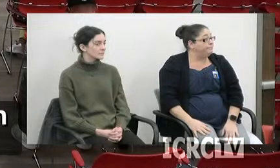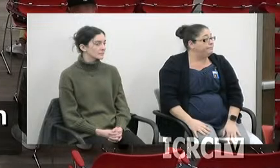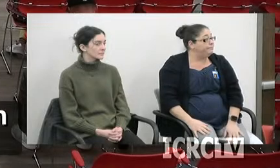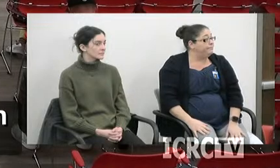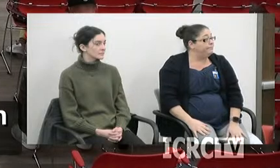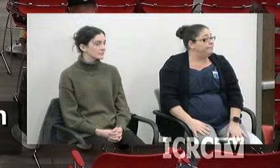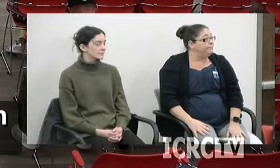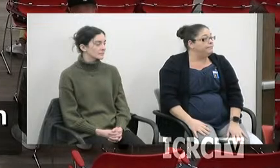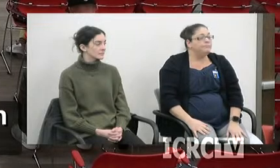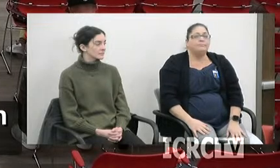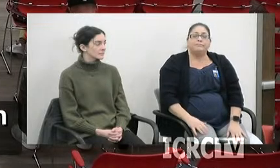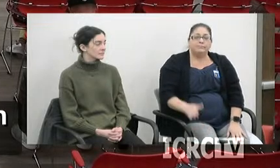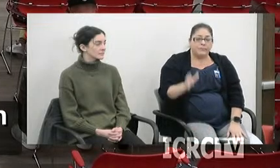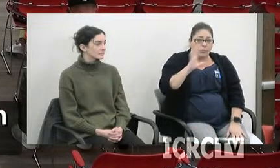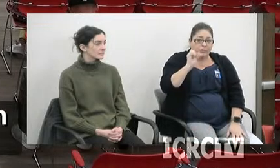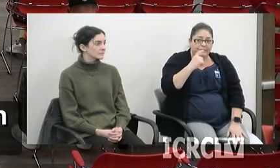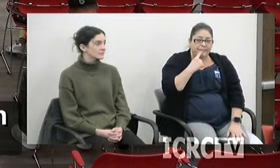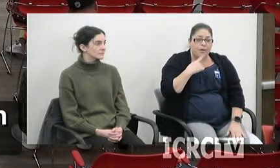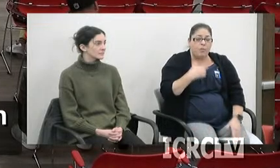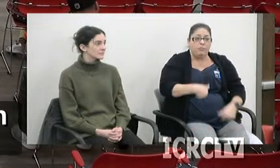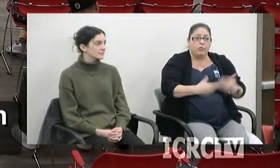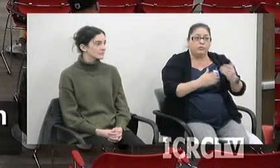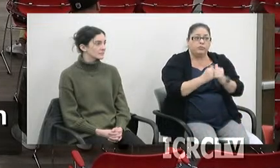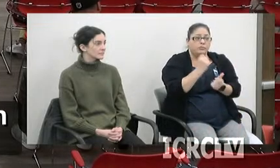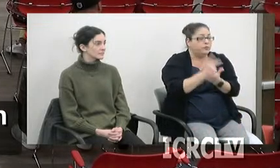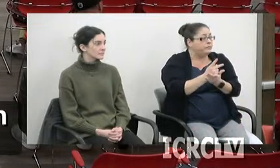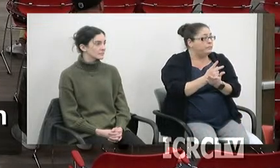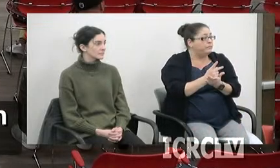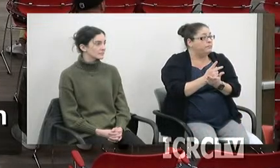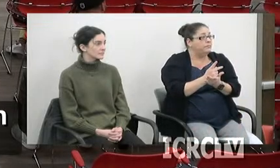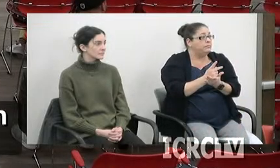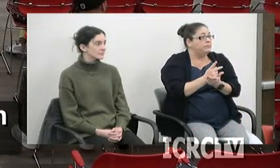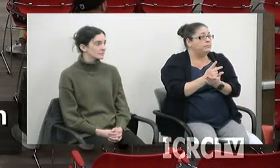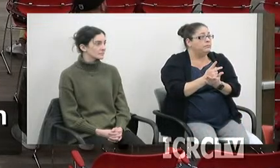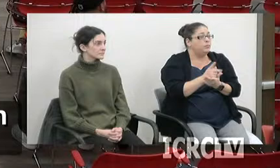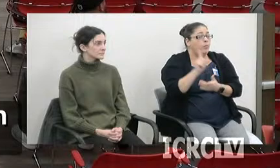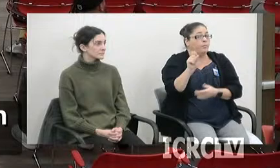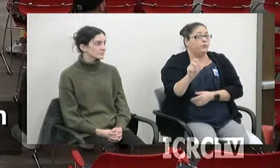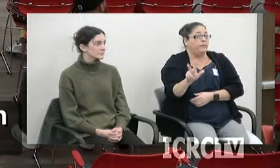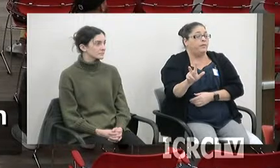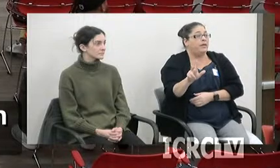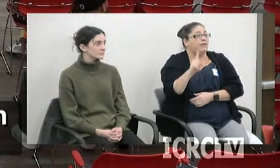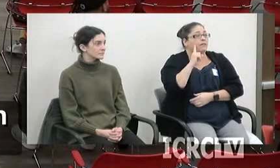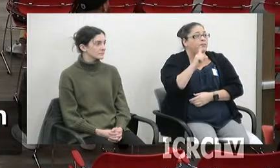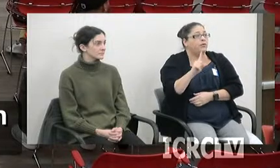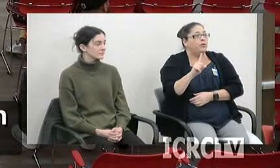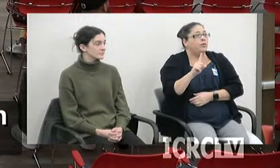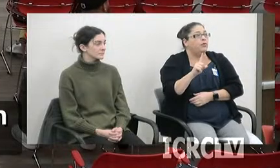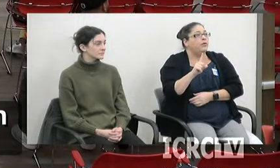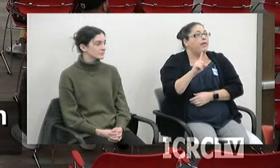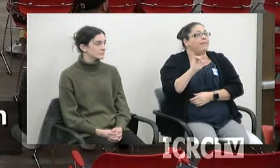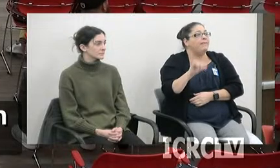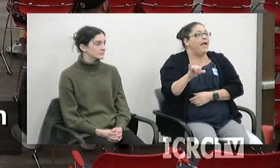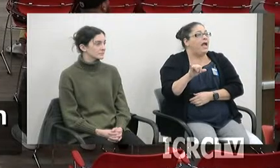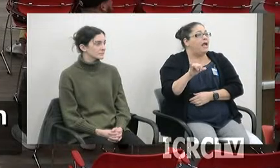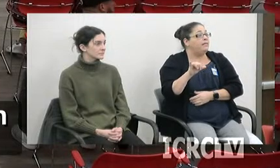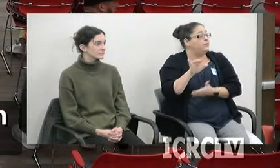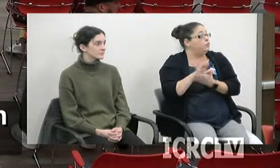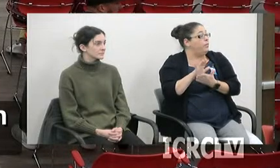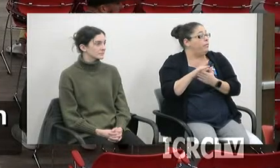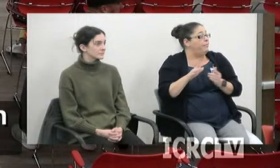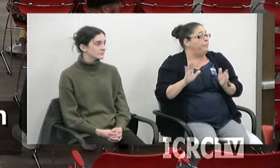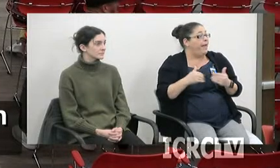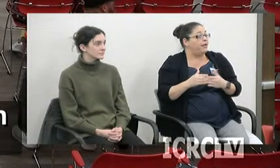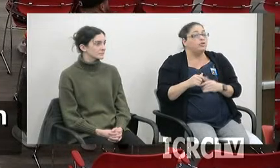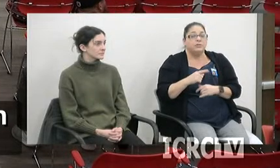Okay, I need a motion to approve GMP Amendment number 1.3 for the middle school building finish package. So